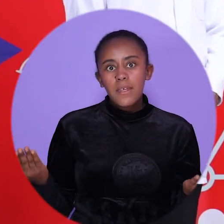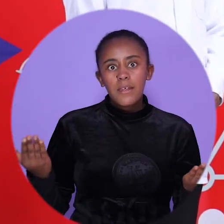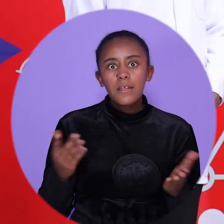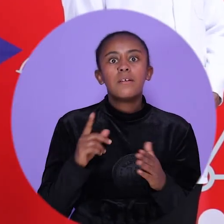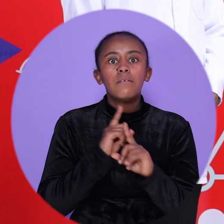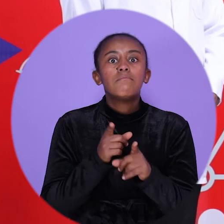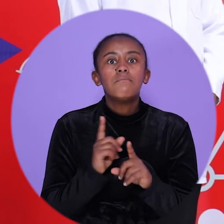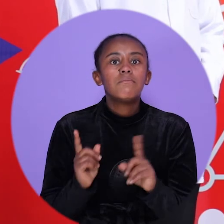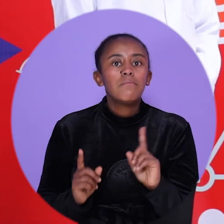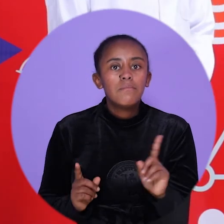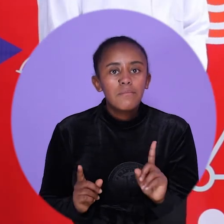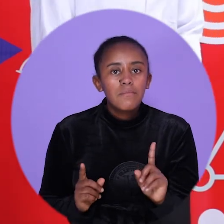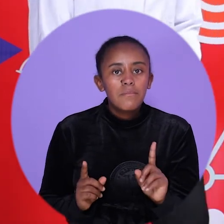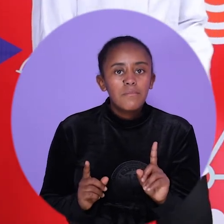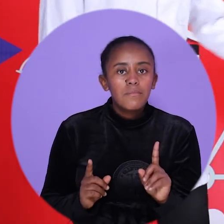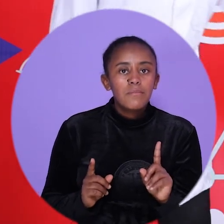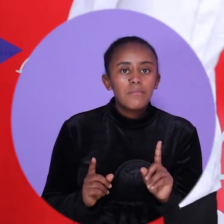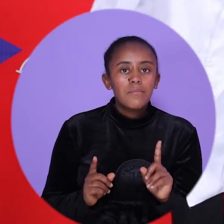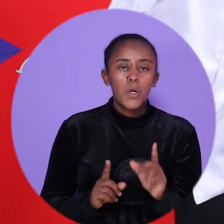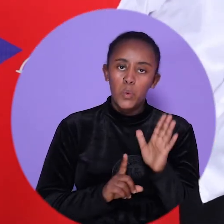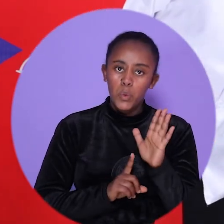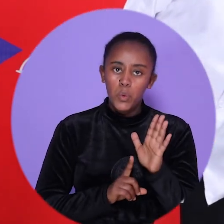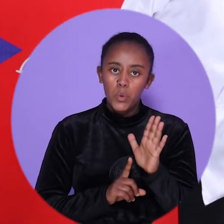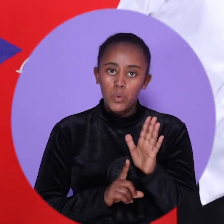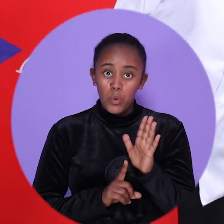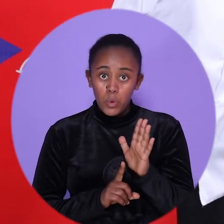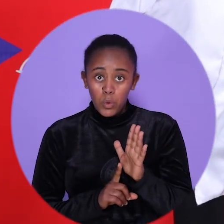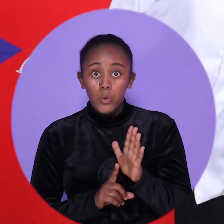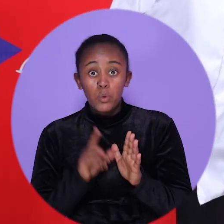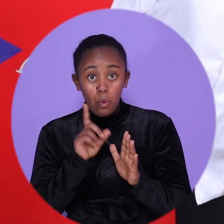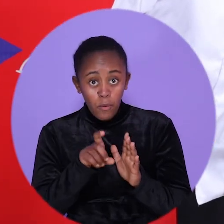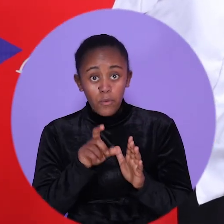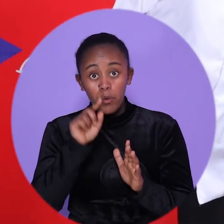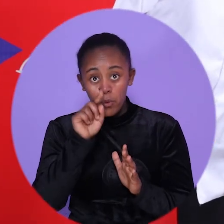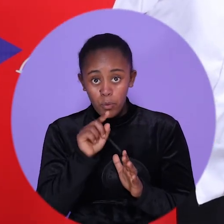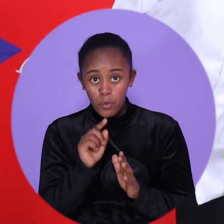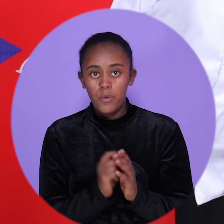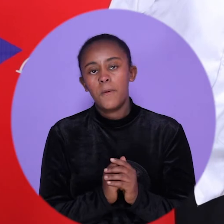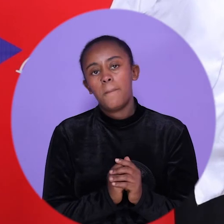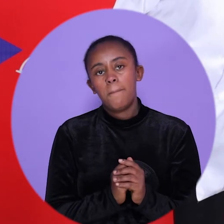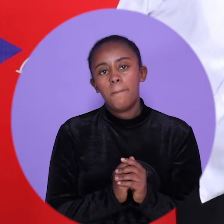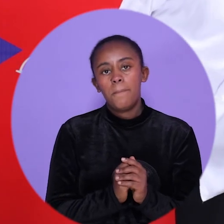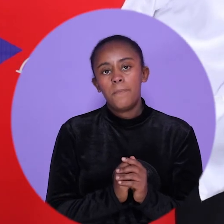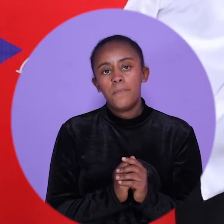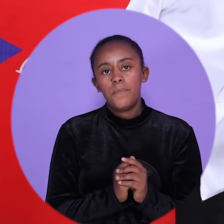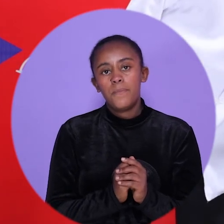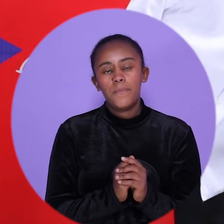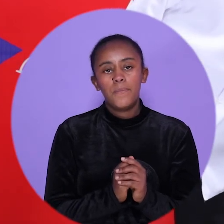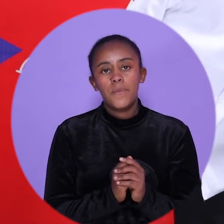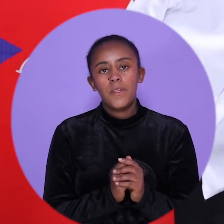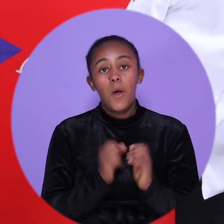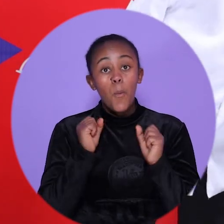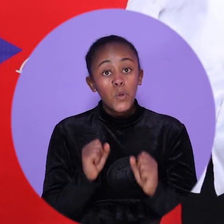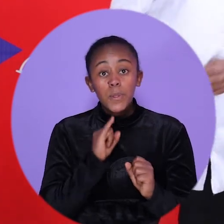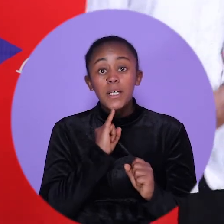what will be the answer? The answer is what? Tall, is that not? So you have to the right sign over, I mean, the